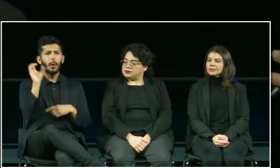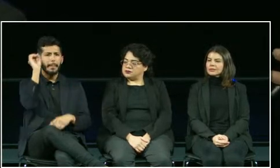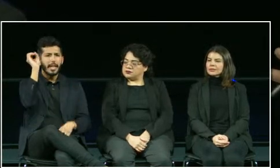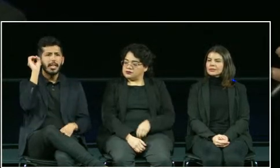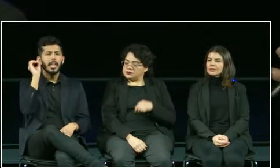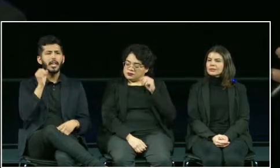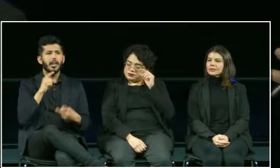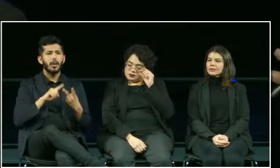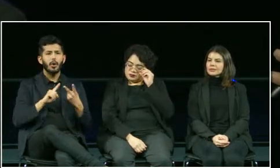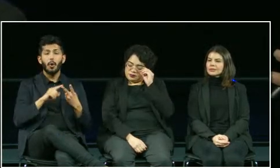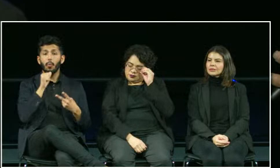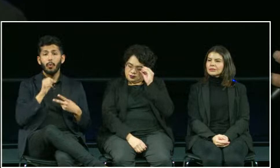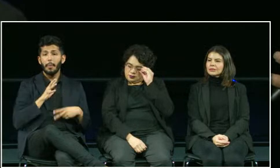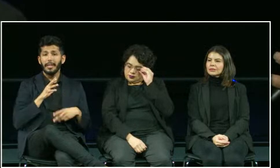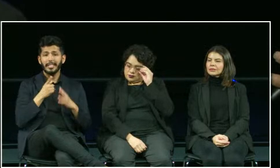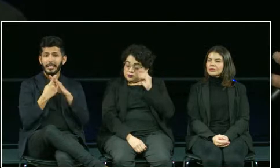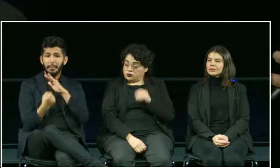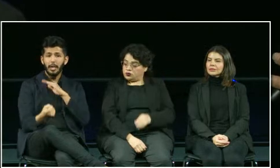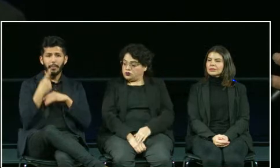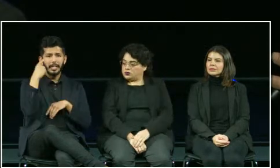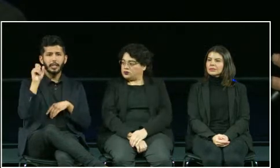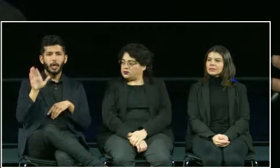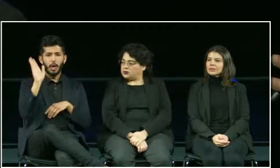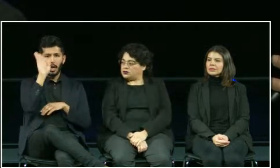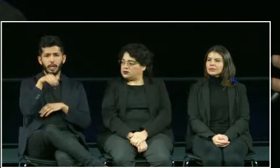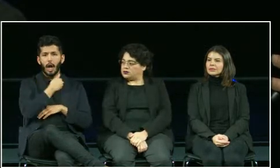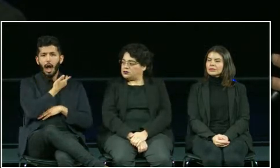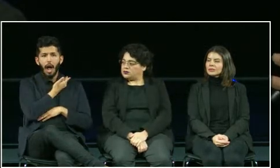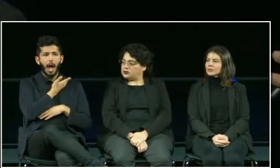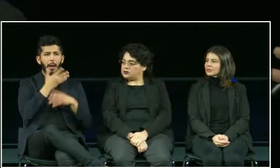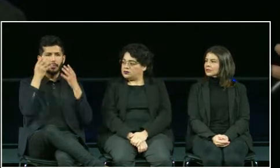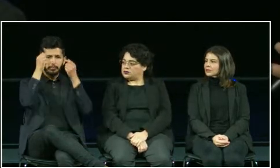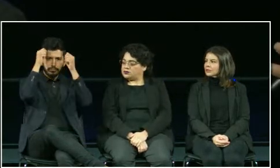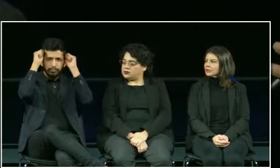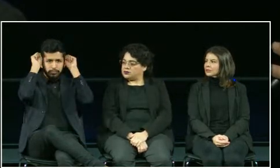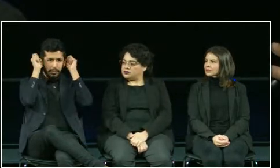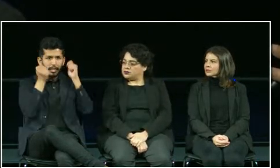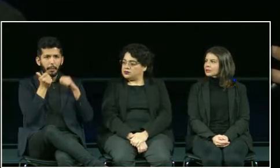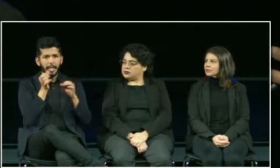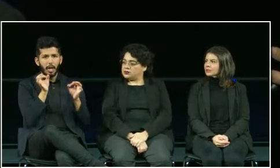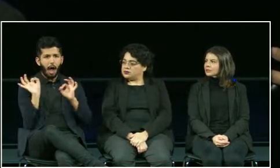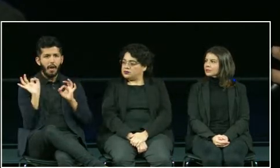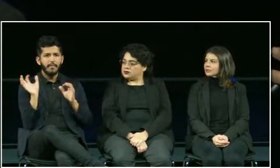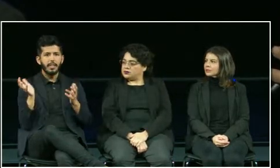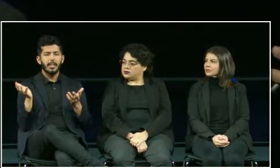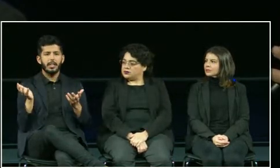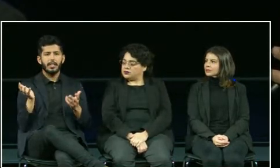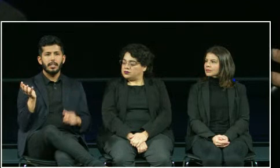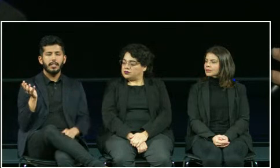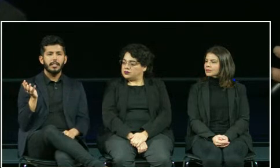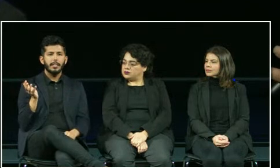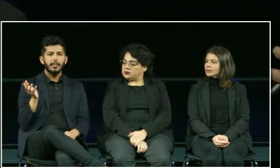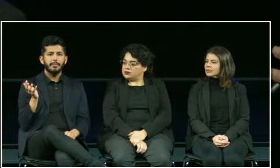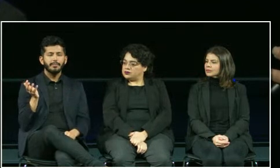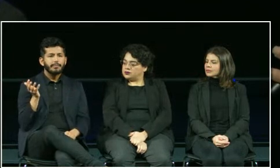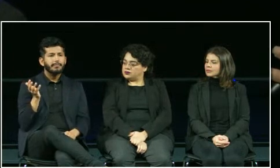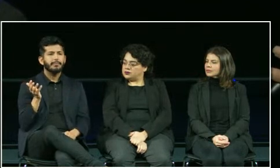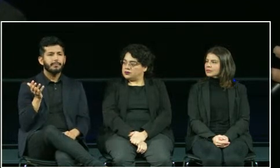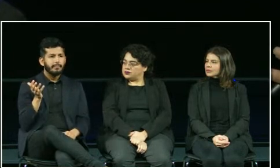woman disappeared because she didn't put her her hijab correctly. And I heard